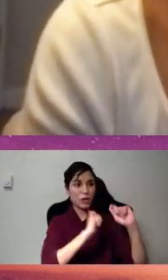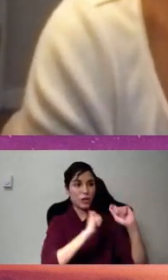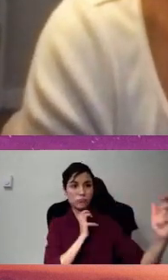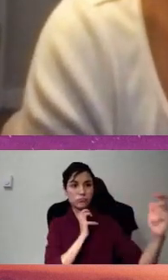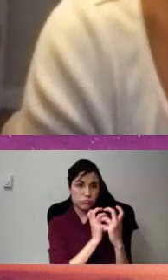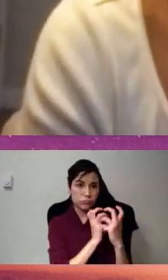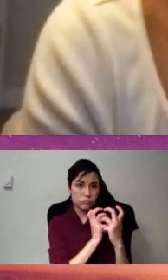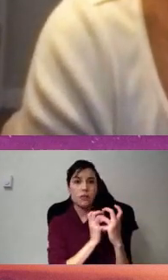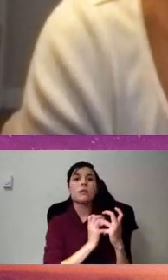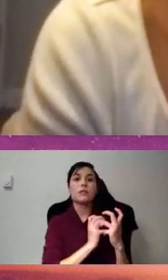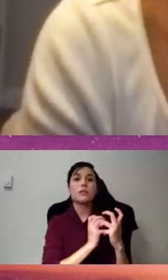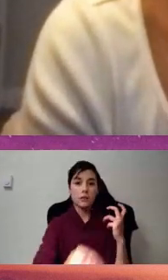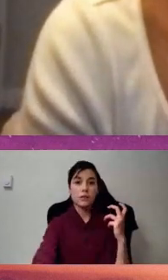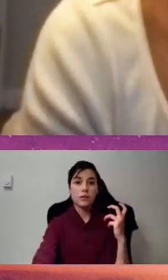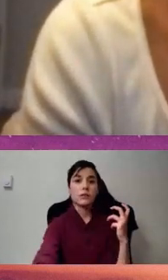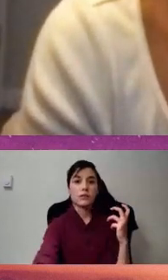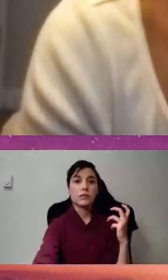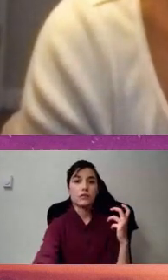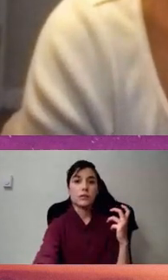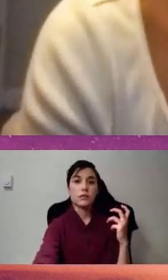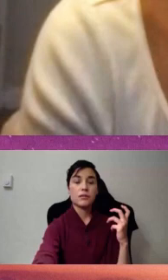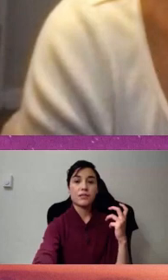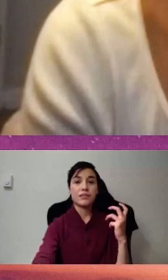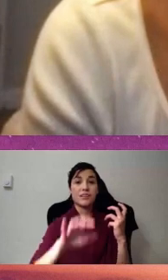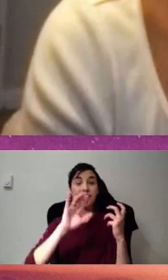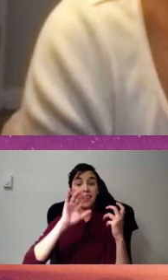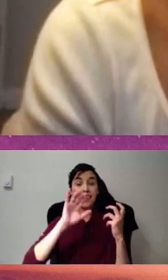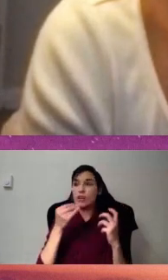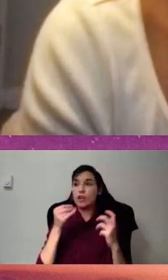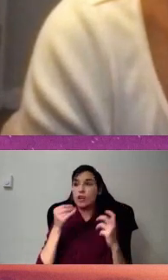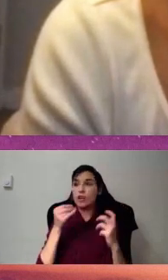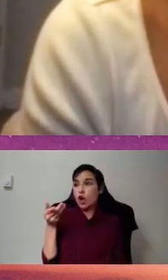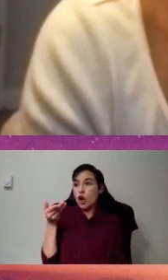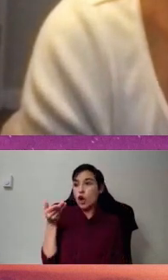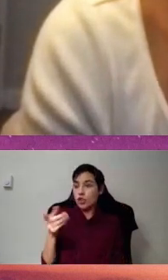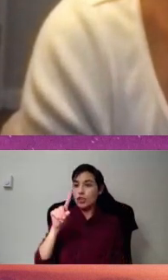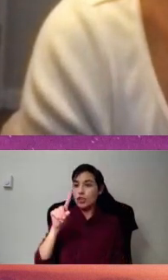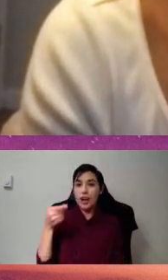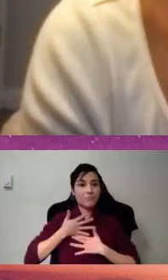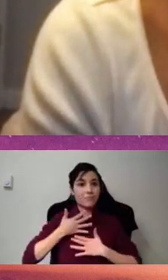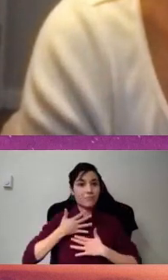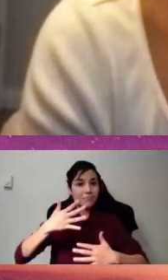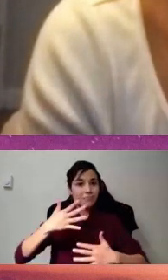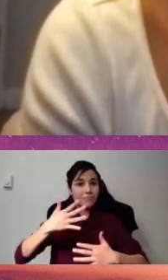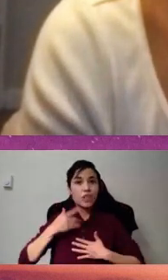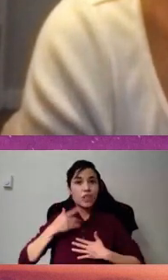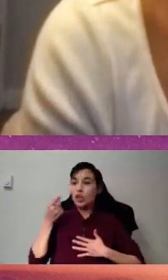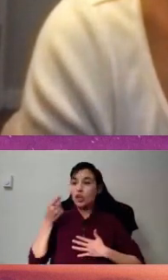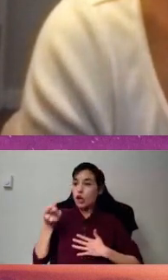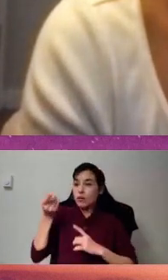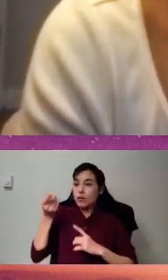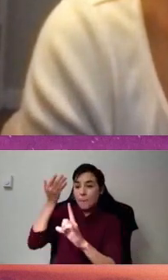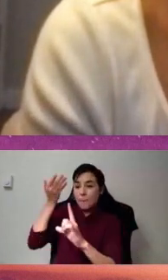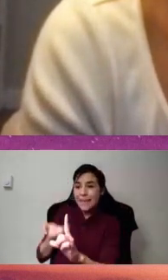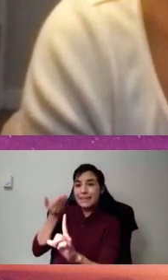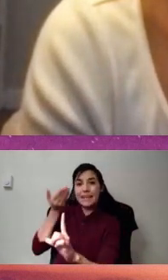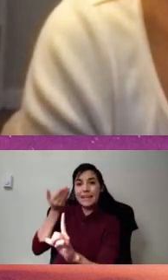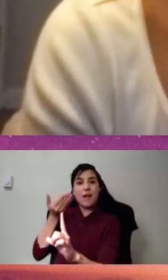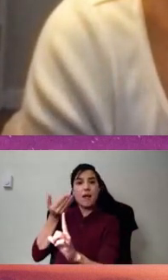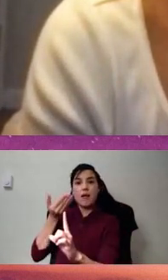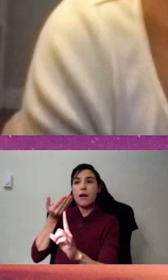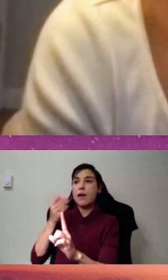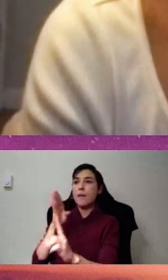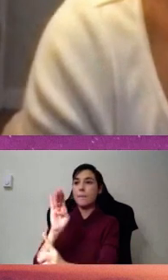Zaya Wade's existence in itself is pushing the edge. Just her breathing and her being allowed to be herself, and her authenticity